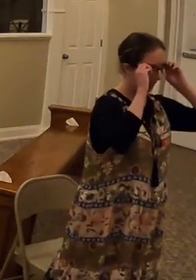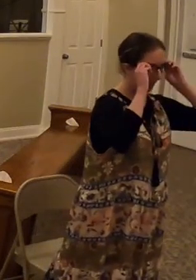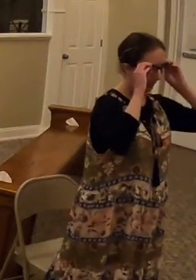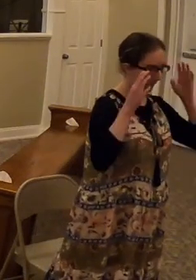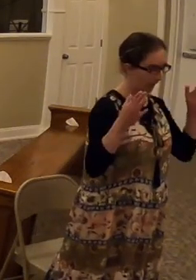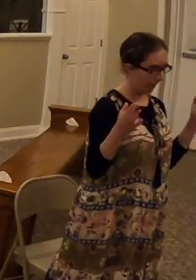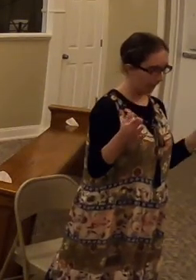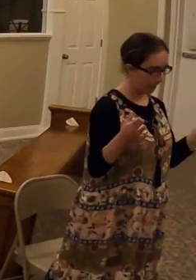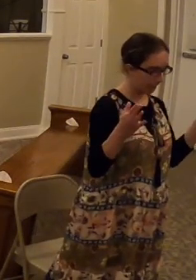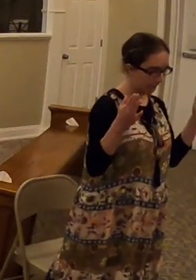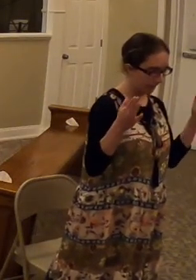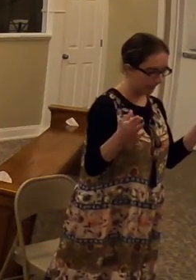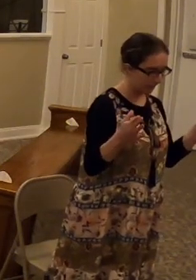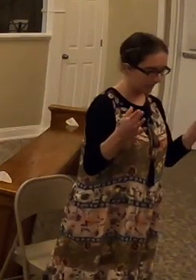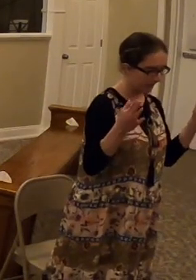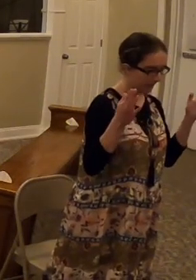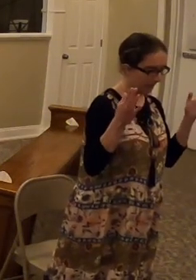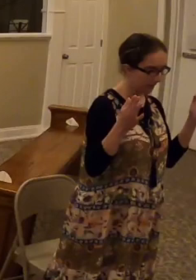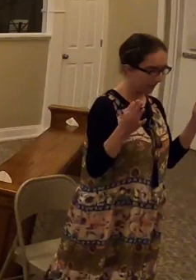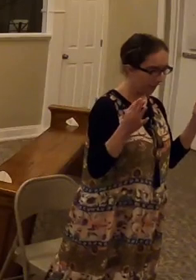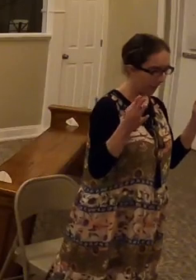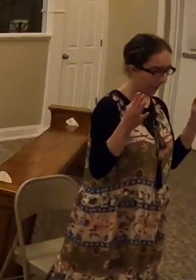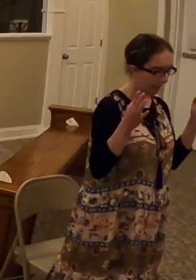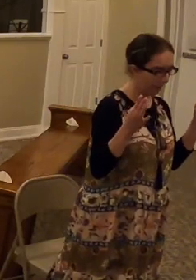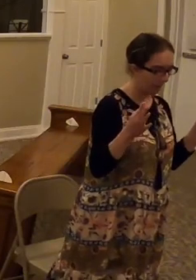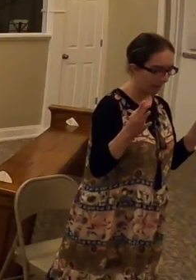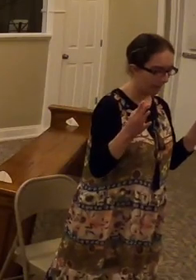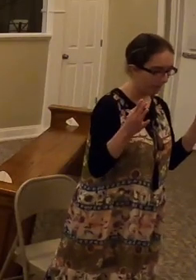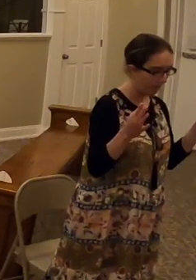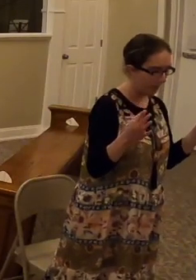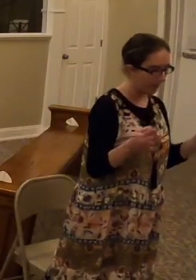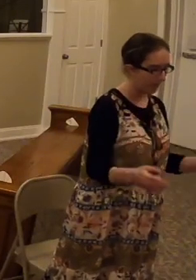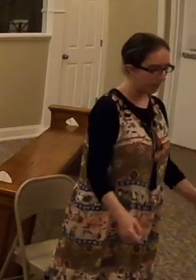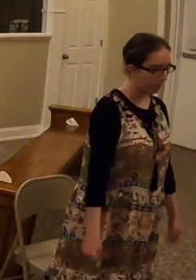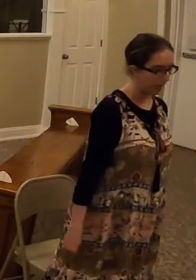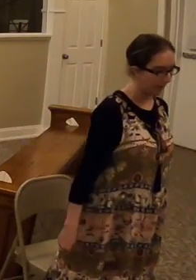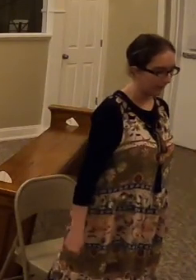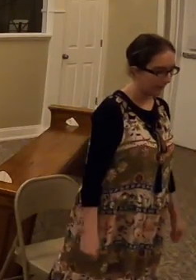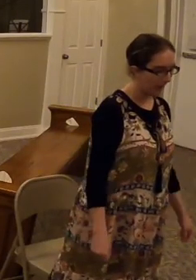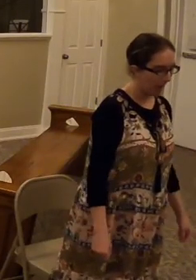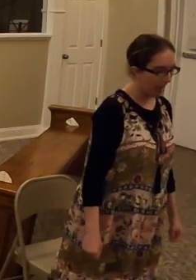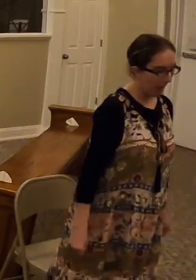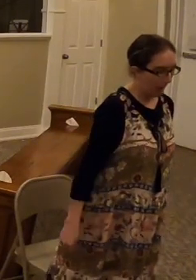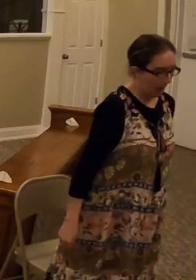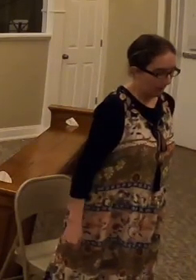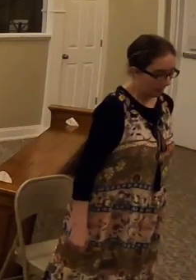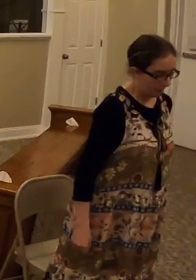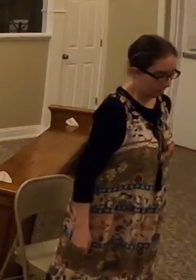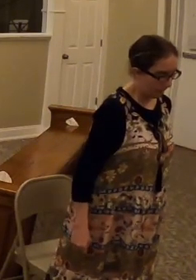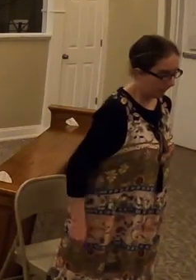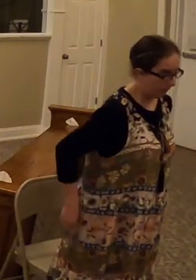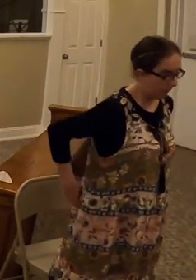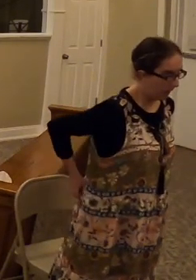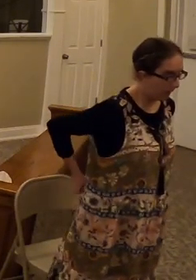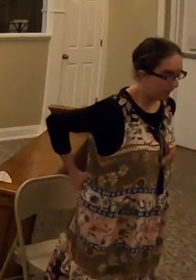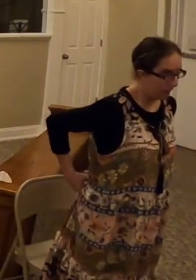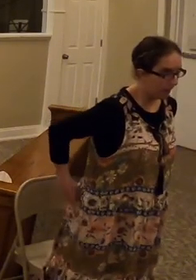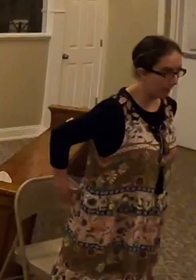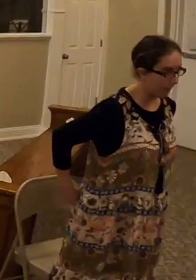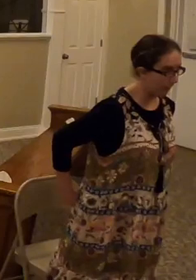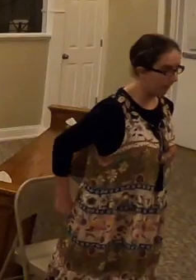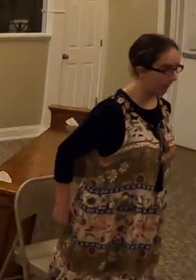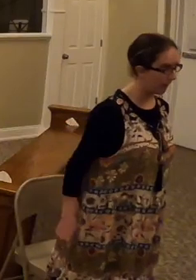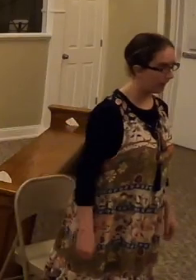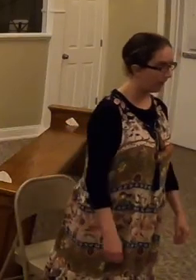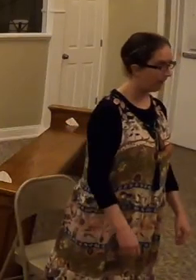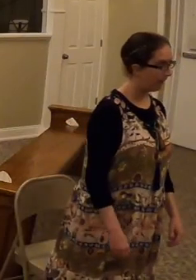see those needs, Lord, of Sister West, God, and her family, God. Lord, we believe in you tonight, God, that you're going to touch them. Lord, I believe